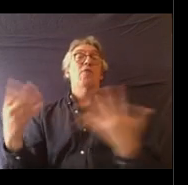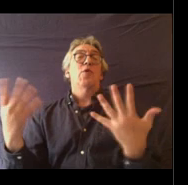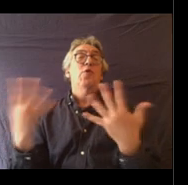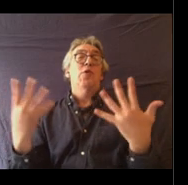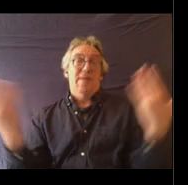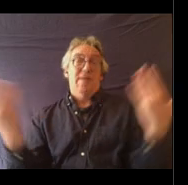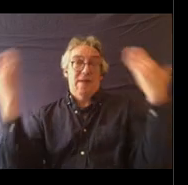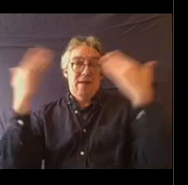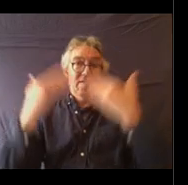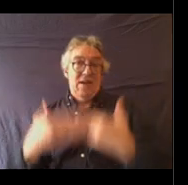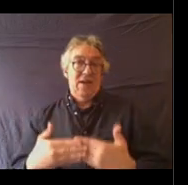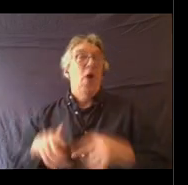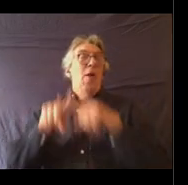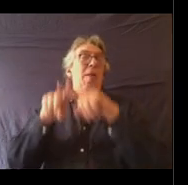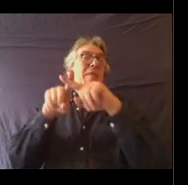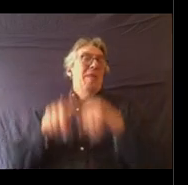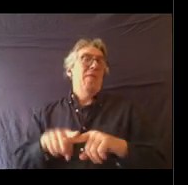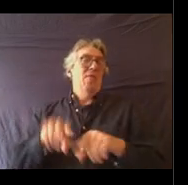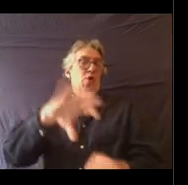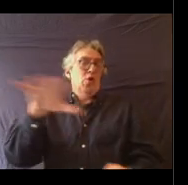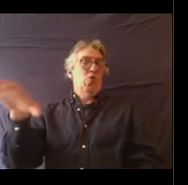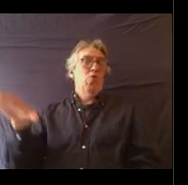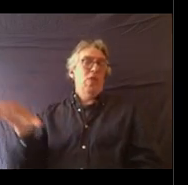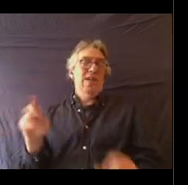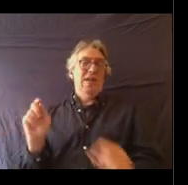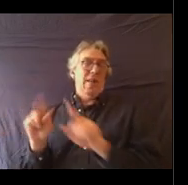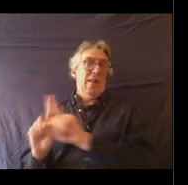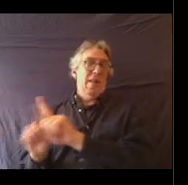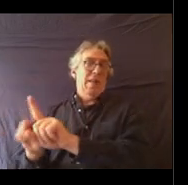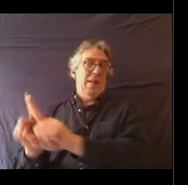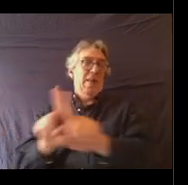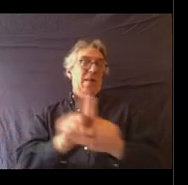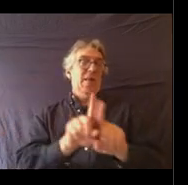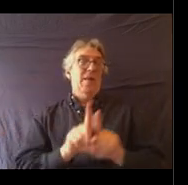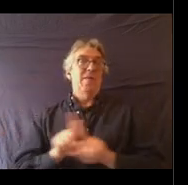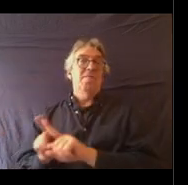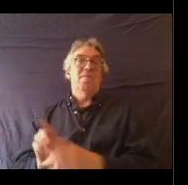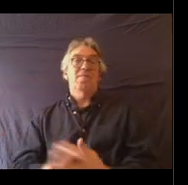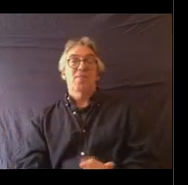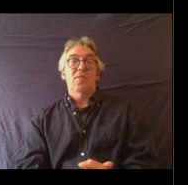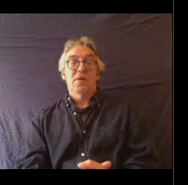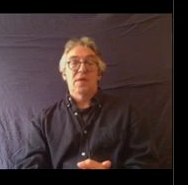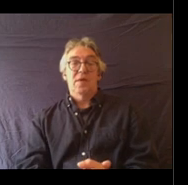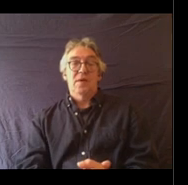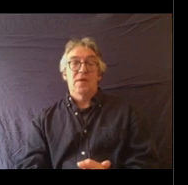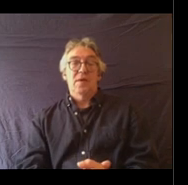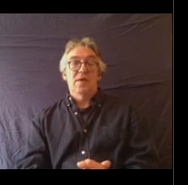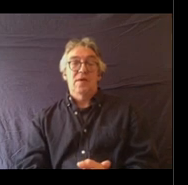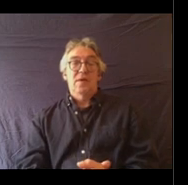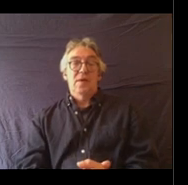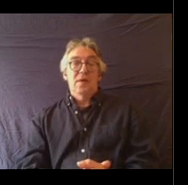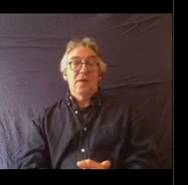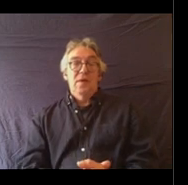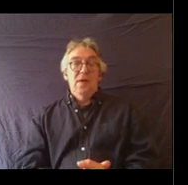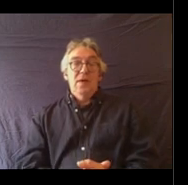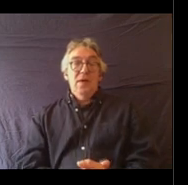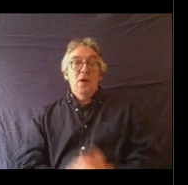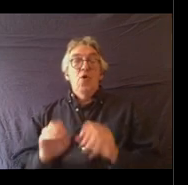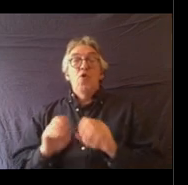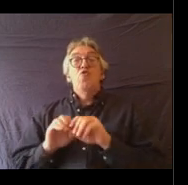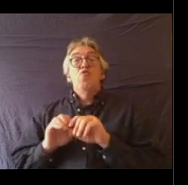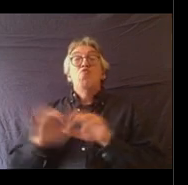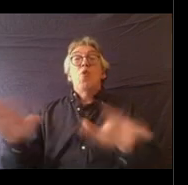depends a little bit on the member states, because also I think the broadcasting times are not the same, the traditions